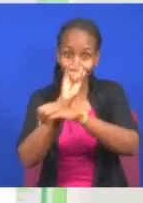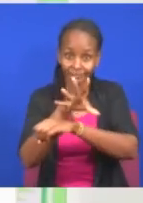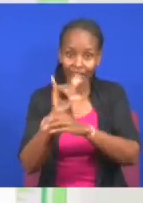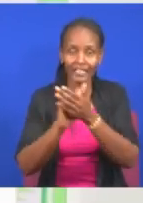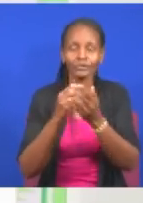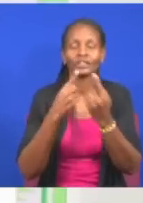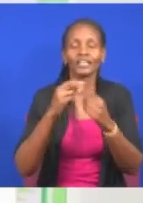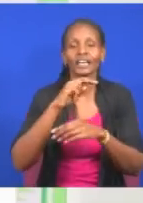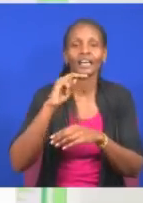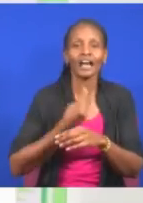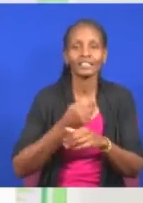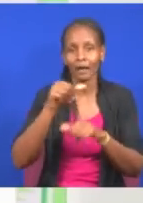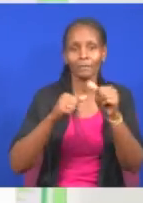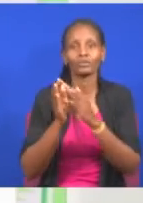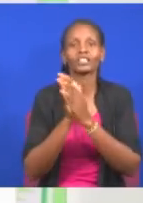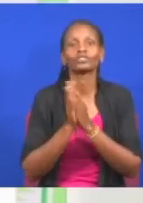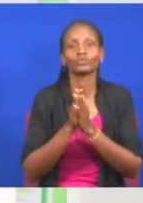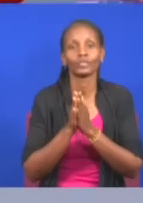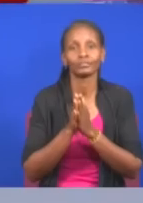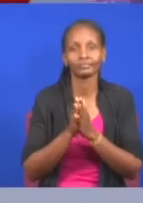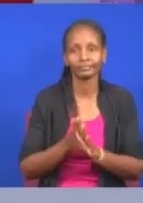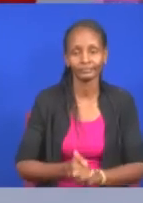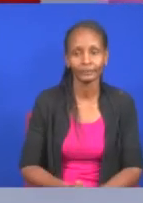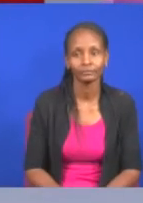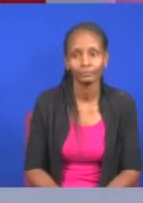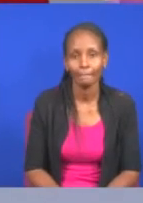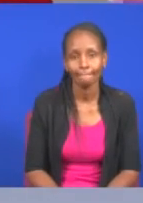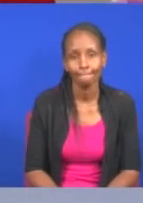tell us about the story that we have just learned.